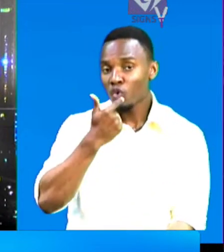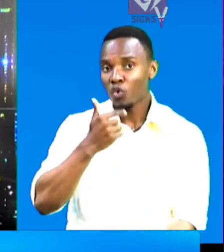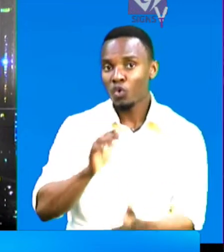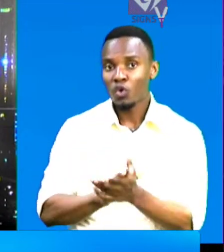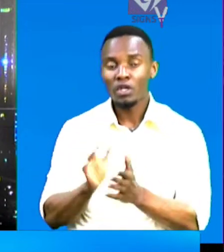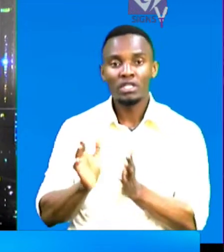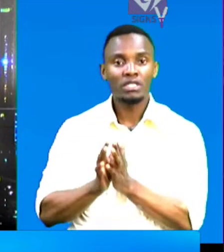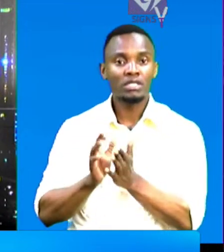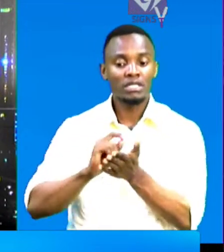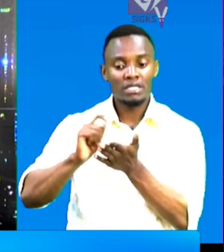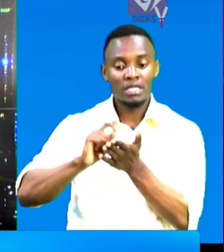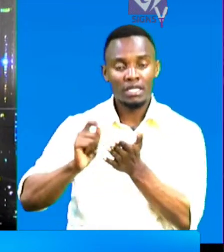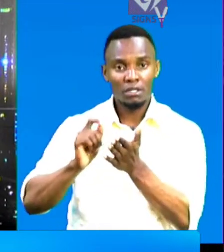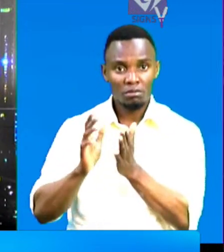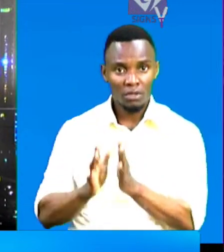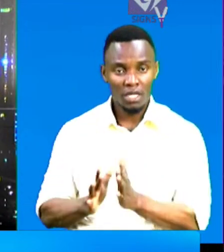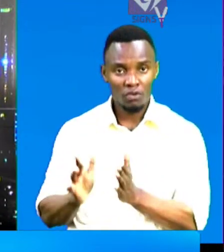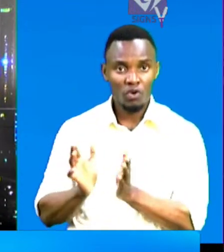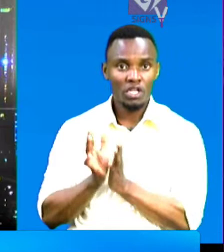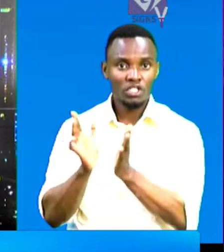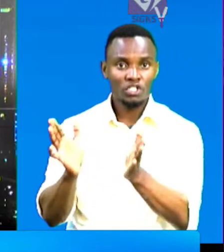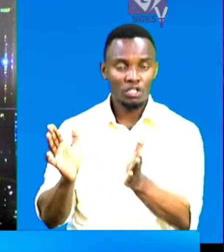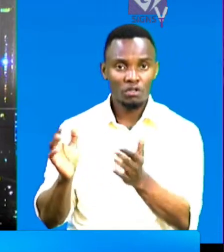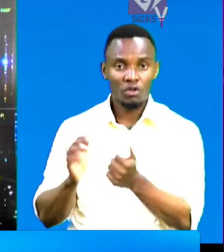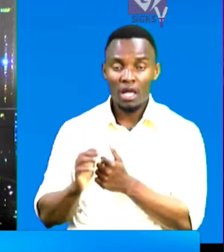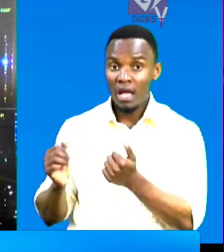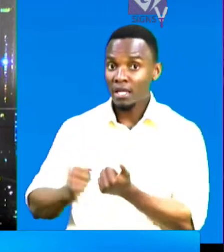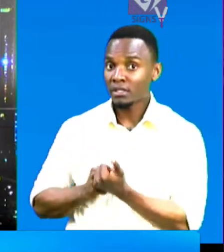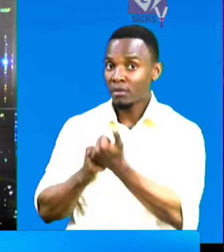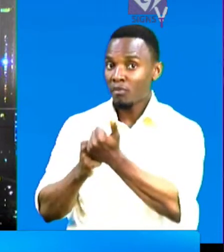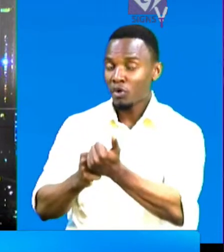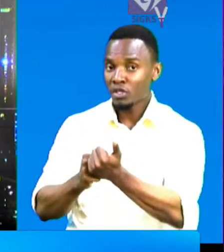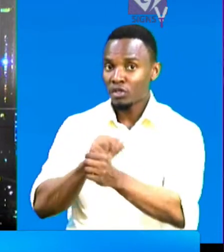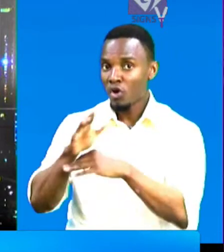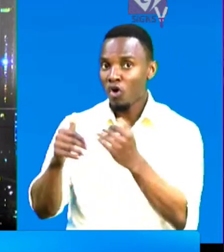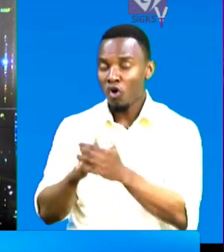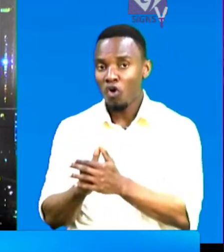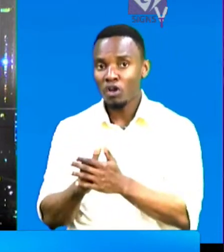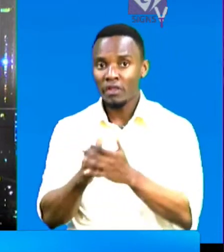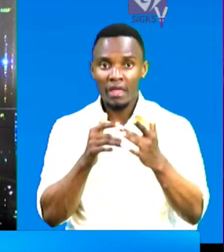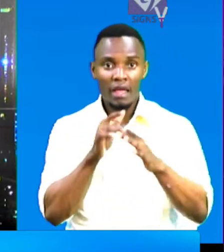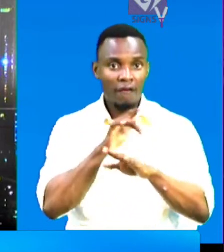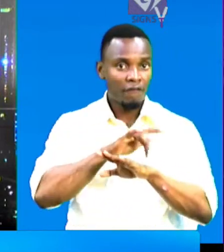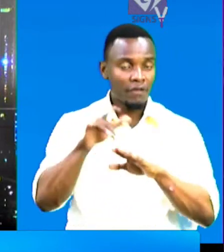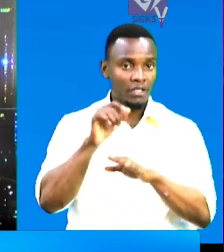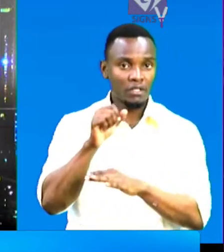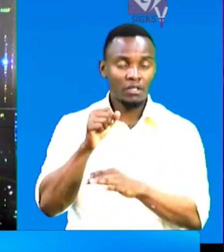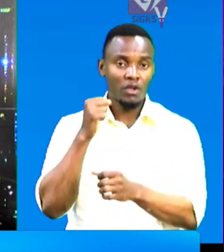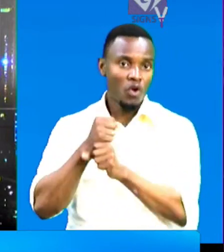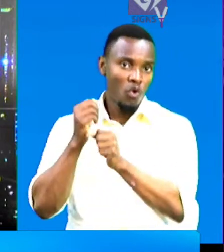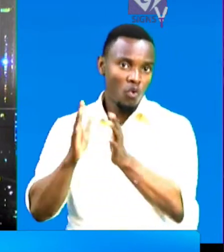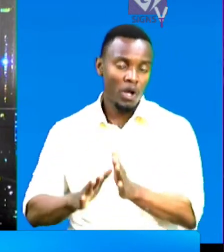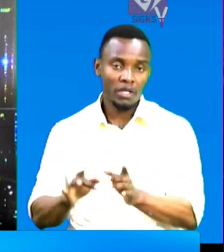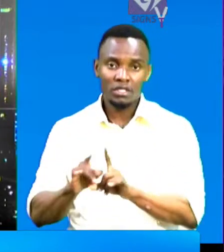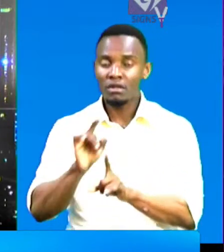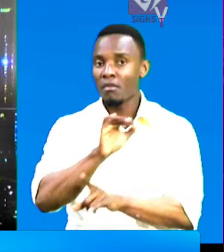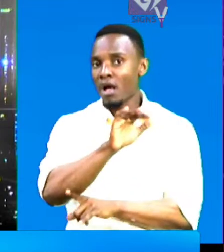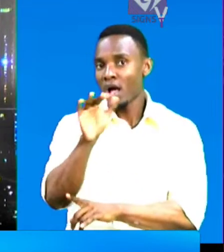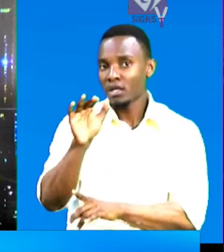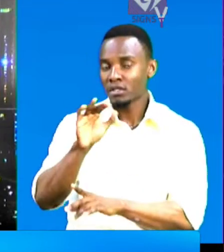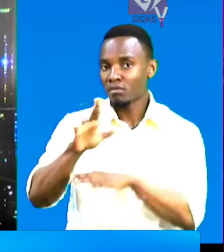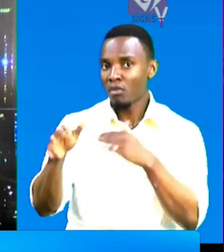of Journalists, has rallied behind the disentangled workers, giving a call to action to support